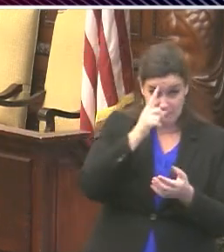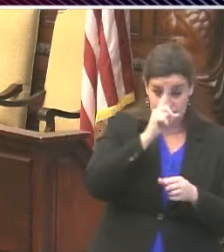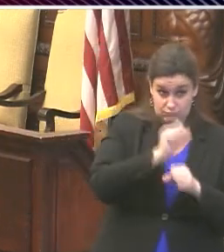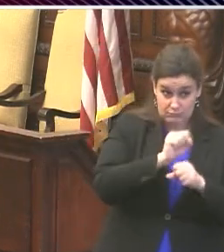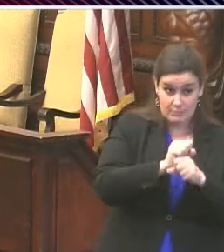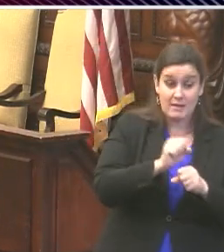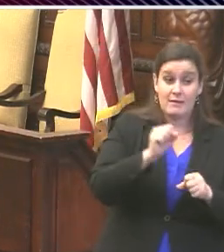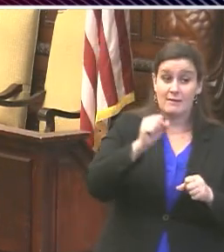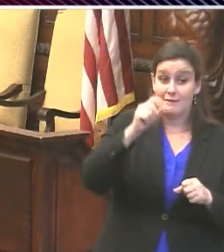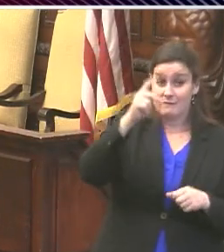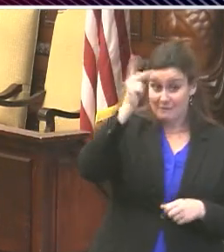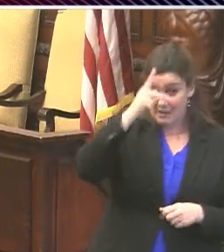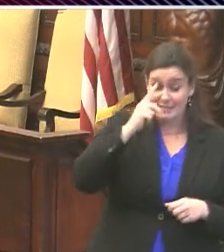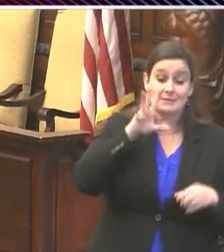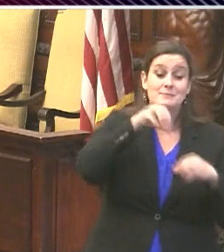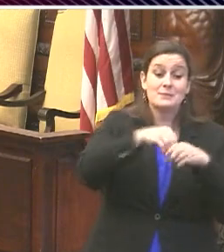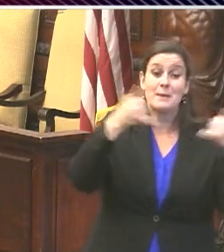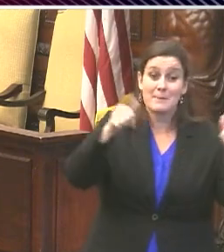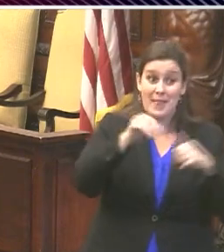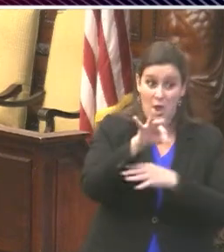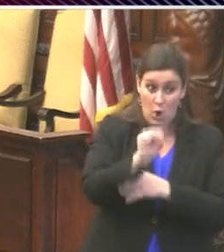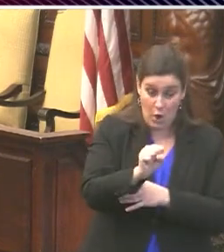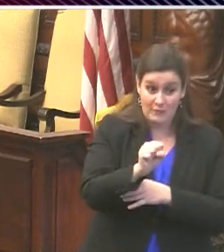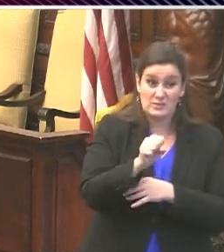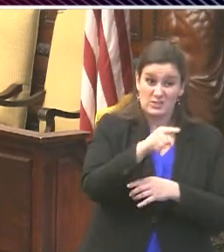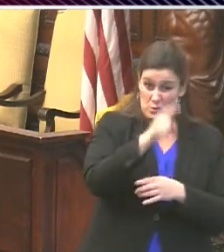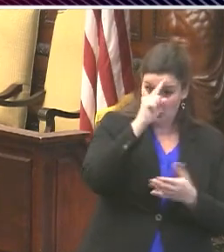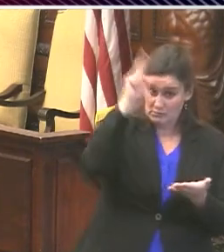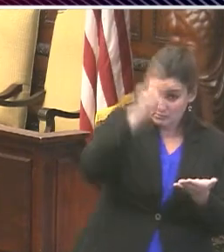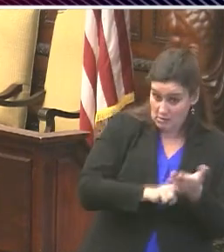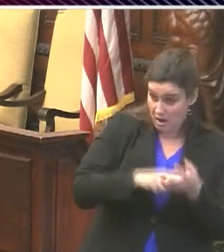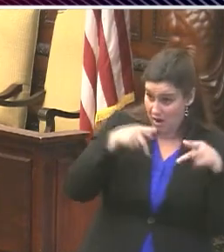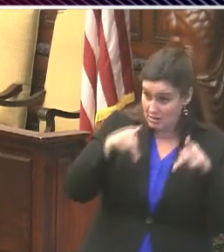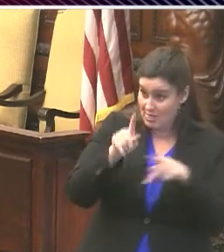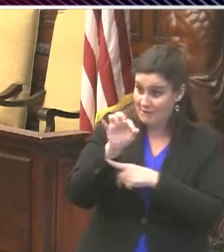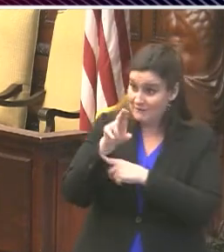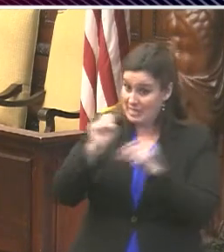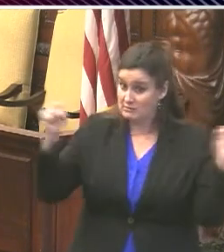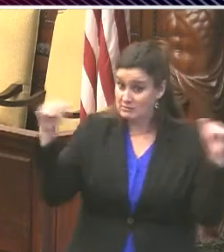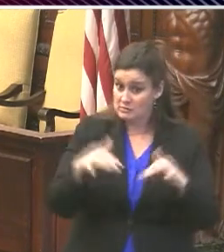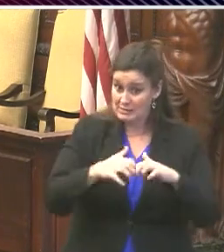to make the playoffs this year, would you sign off on them allowing fans in the stadium this year?